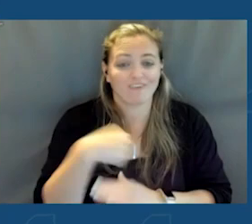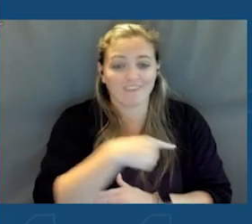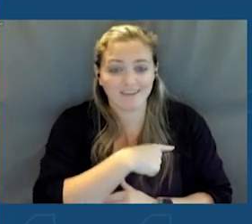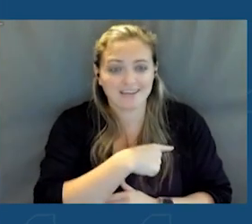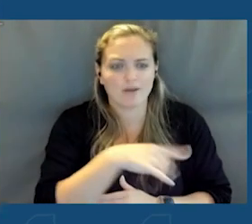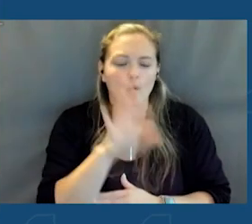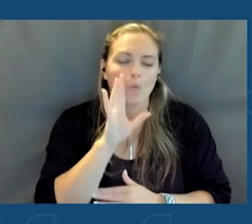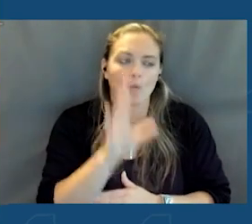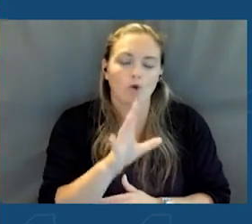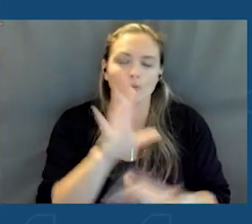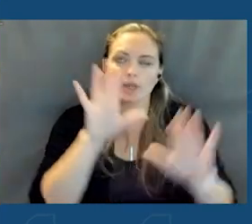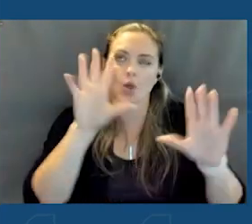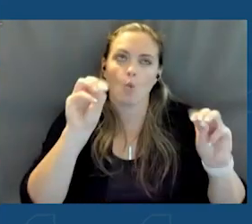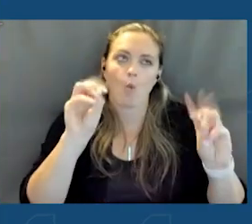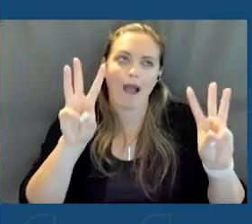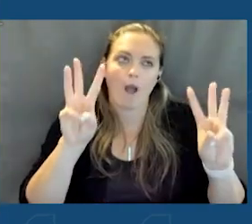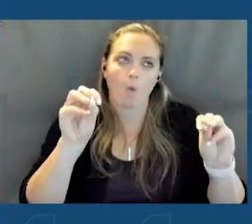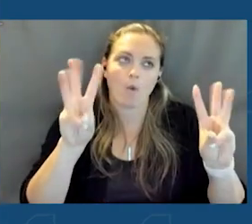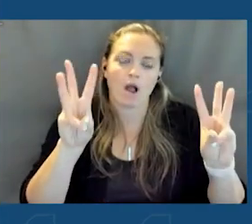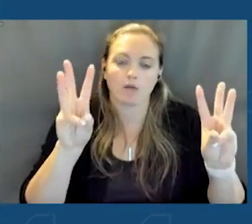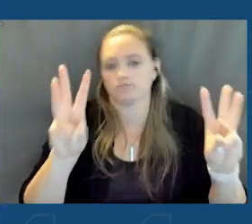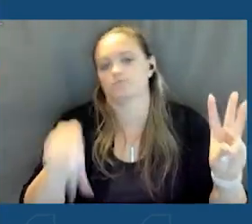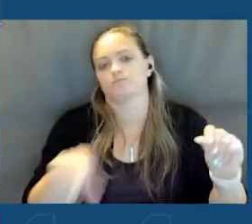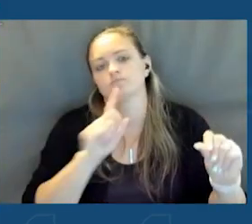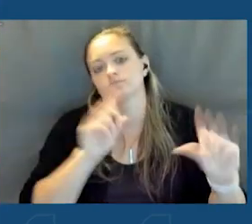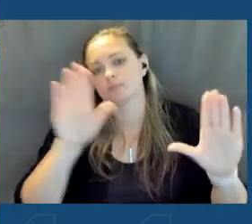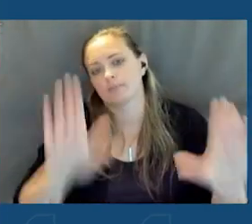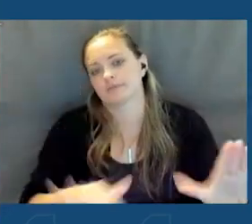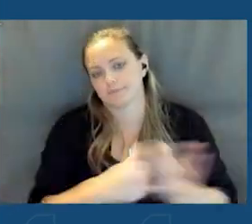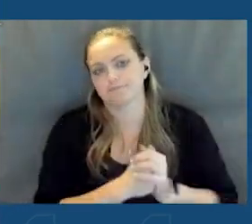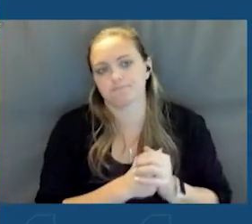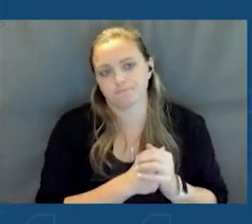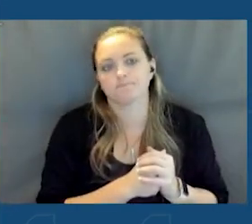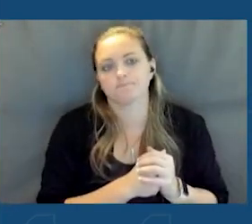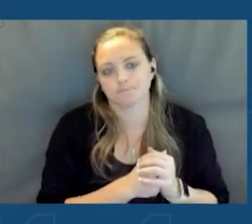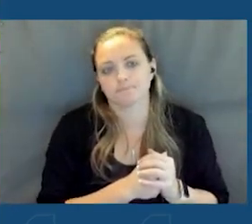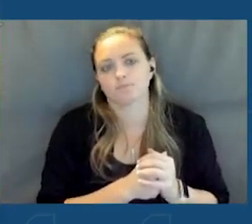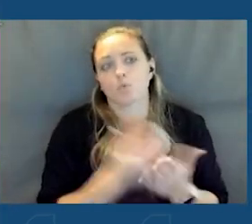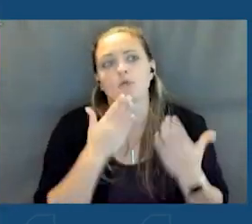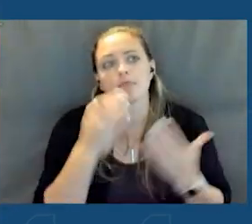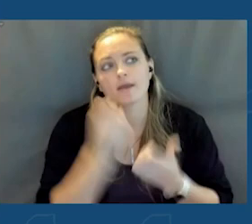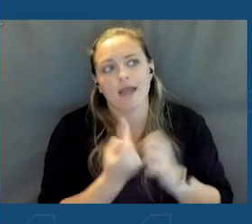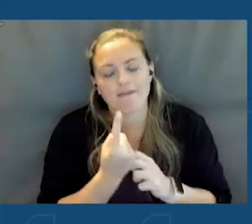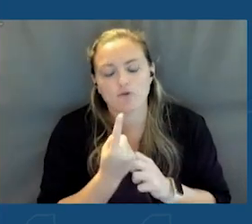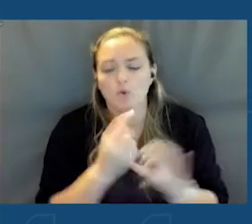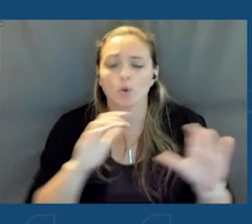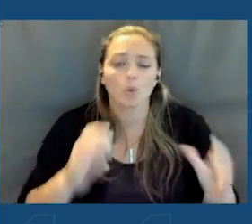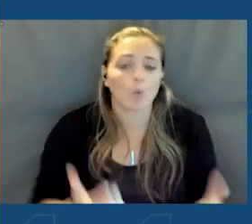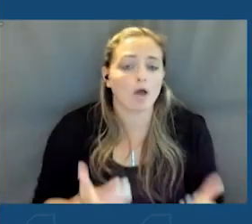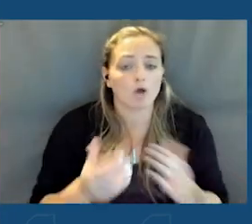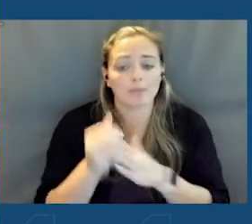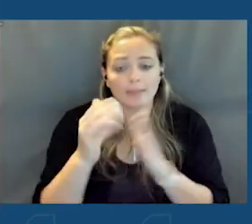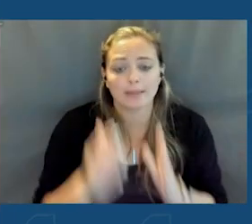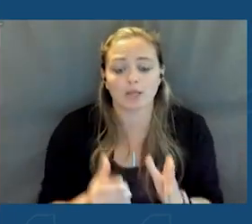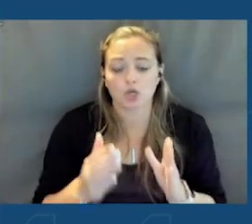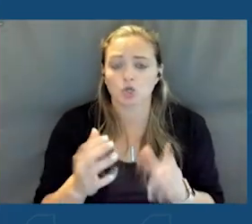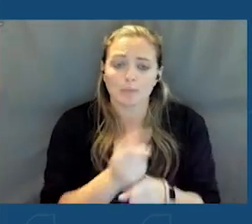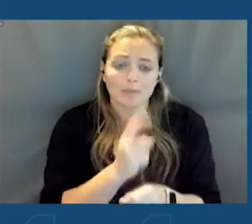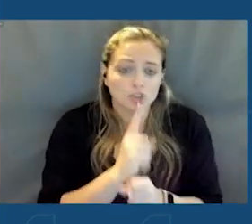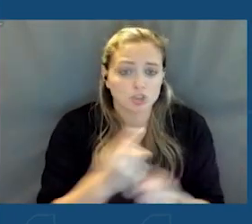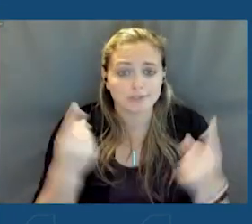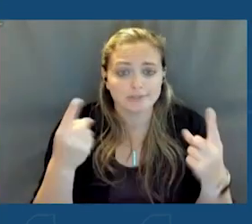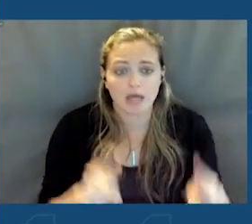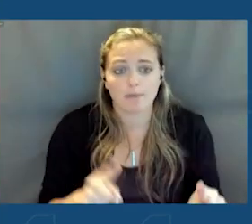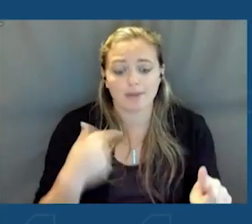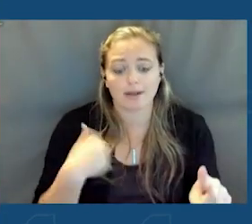be, wow, wow, this is extraordinary. So I want to thank everyone. Welcome the leader who's making this happen. That is our